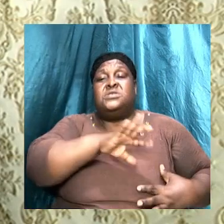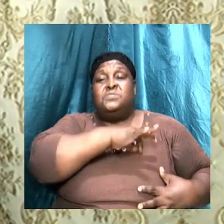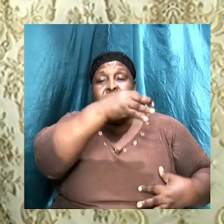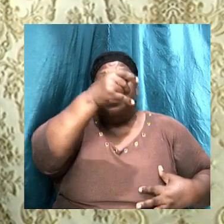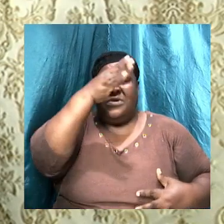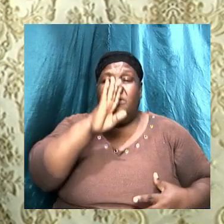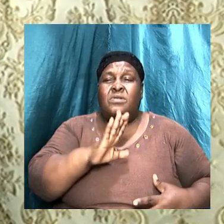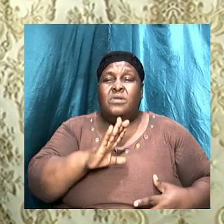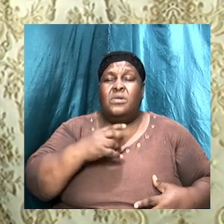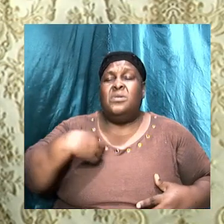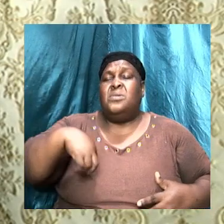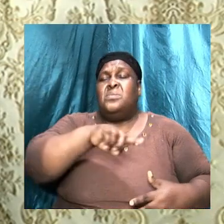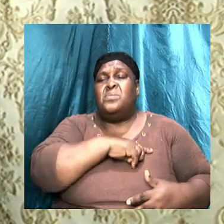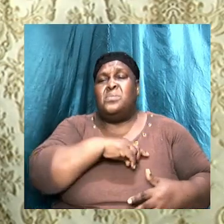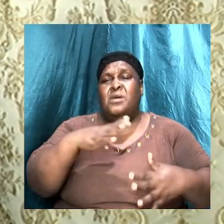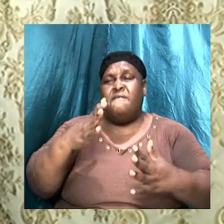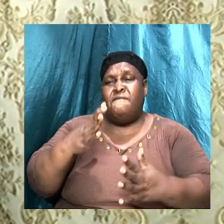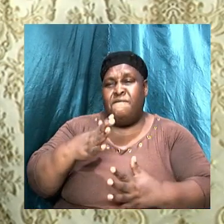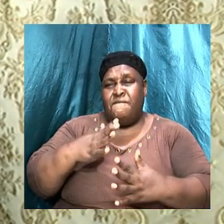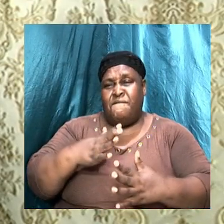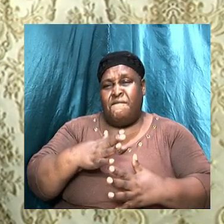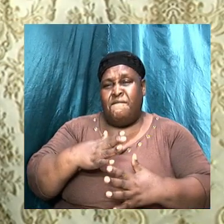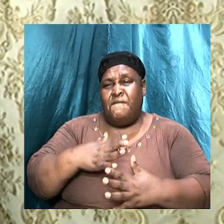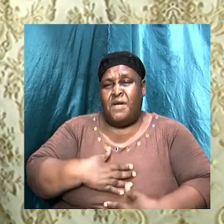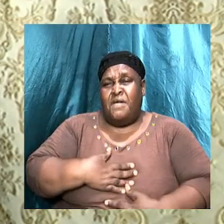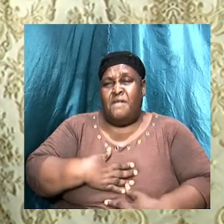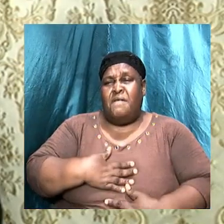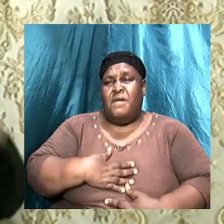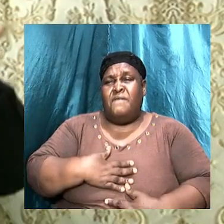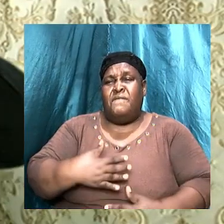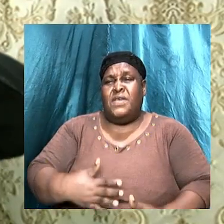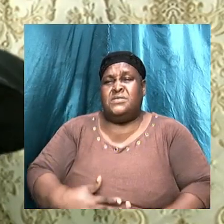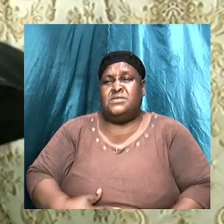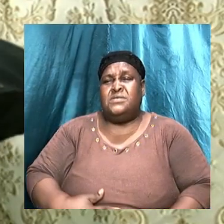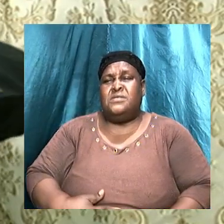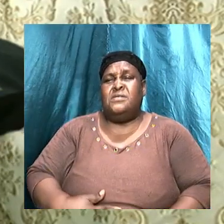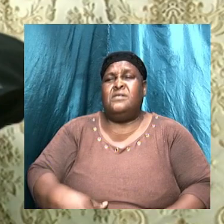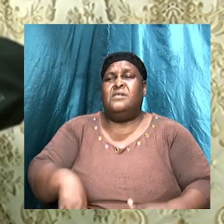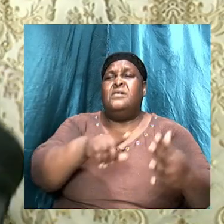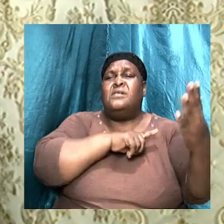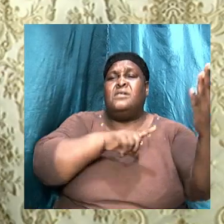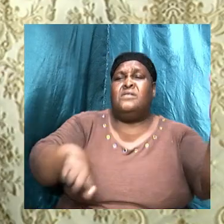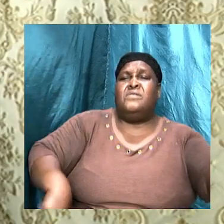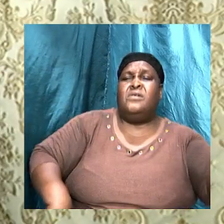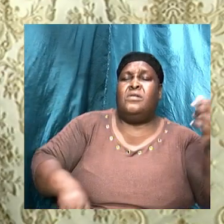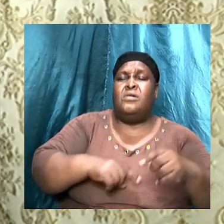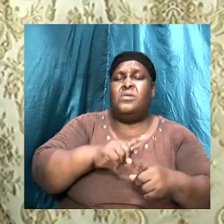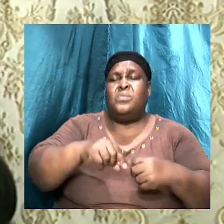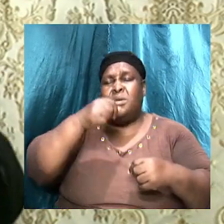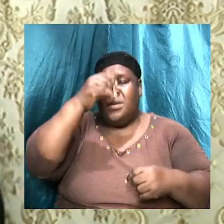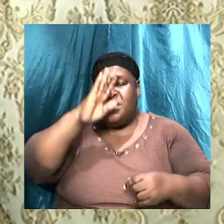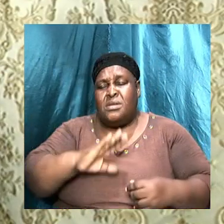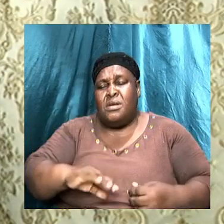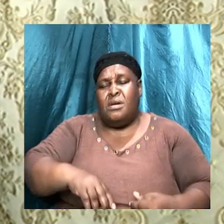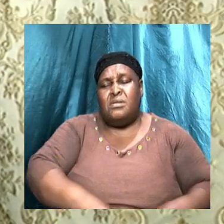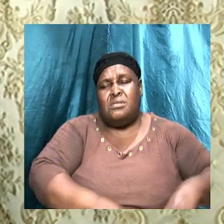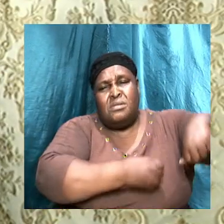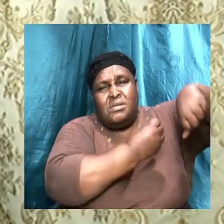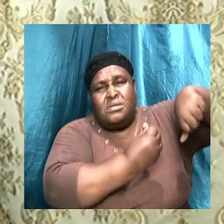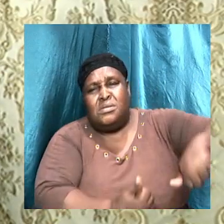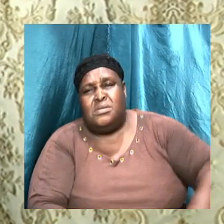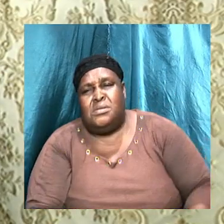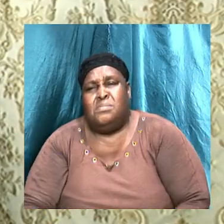vessels of honor, vessels of the Lord. It means that when we've God deep us in his Spirit, we are filled